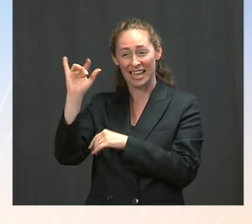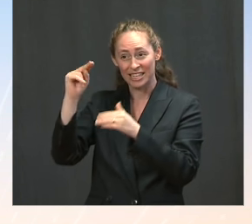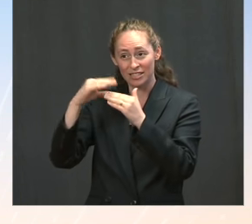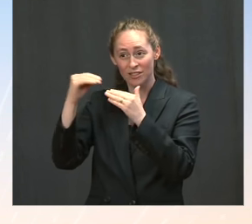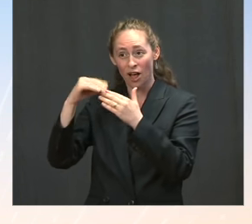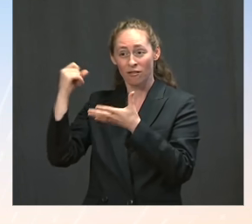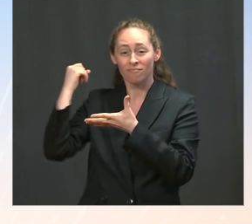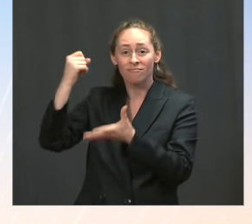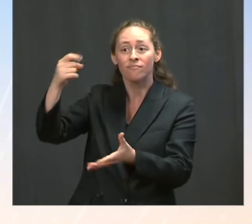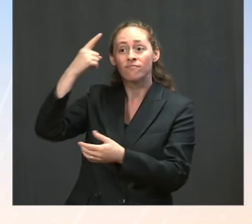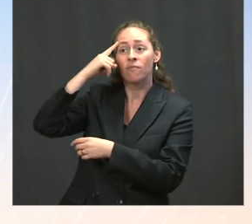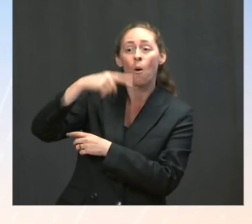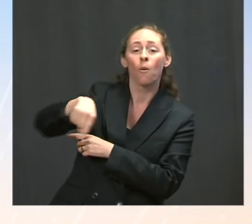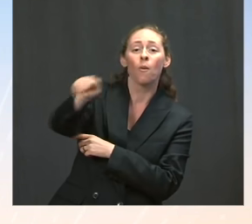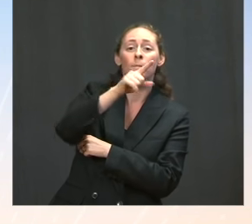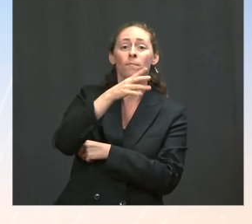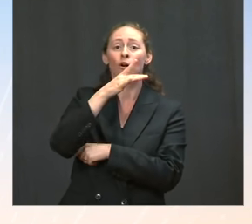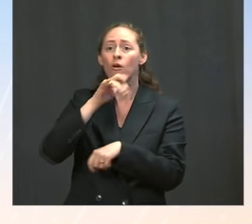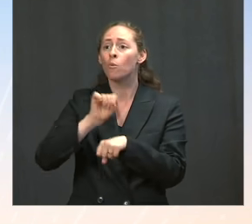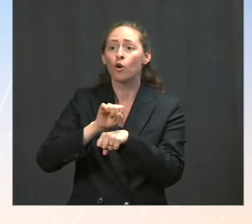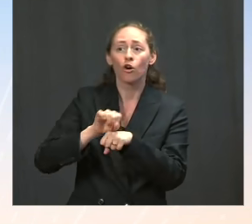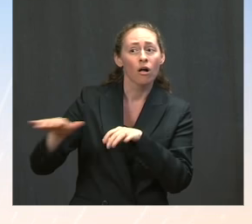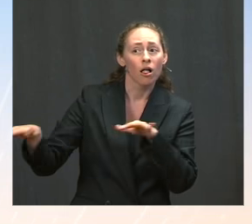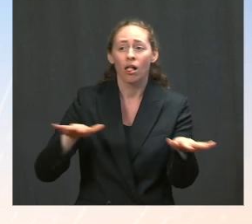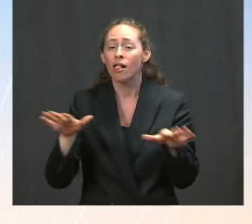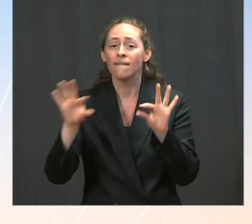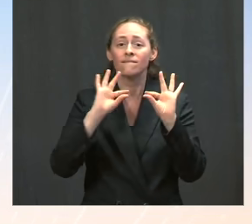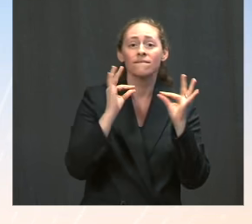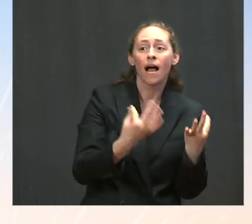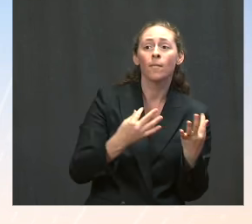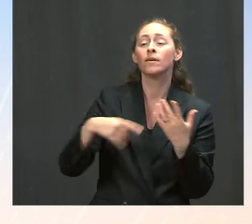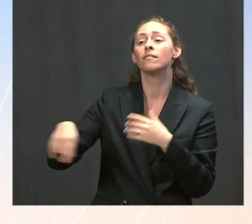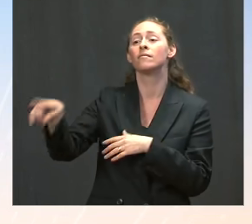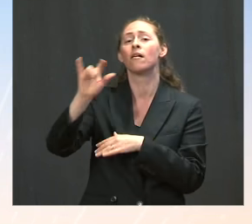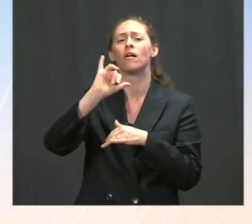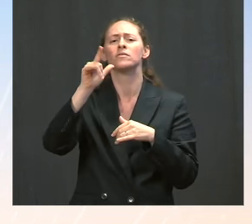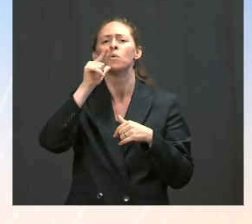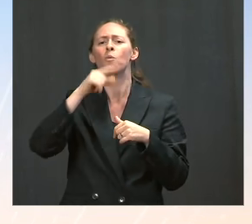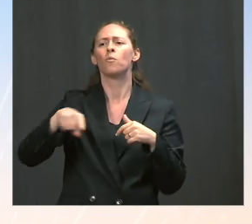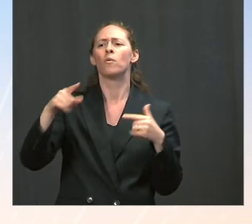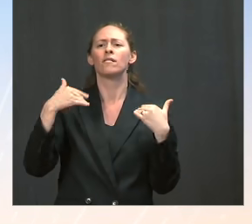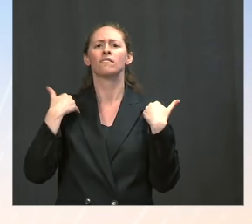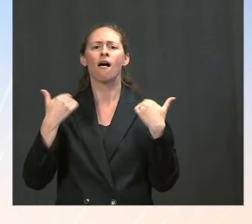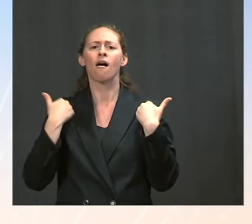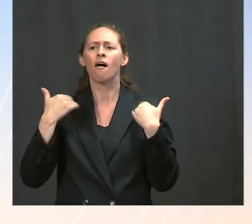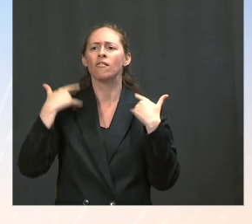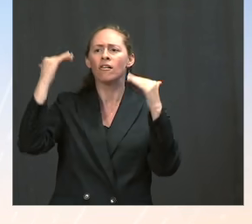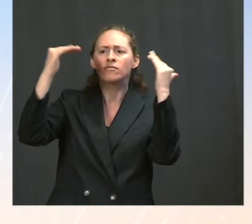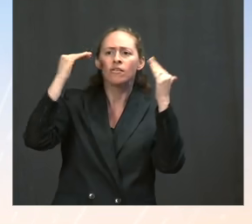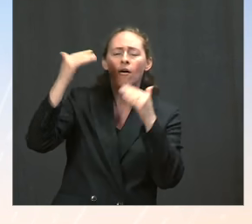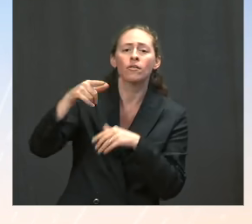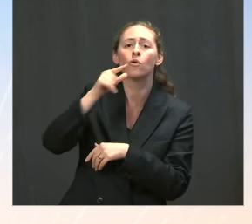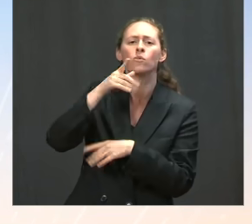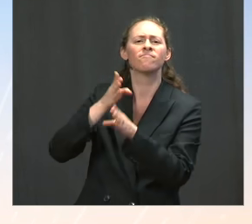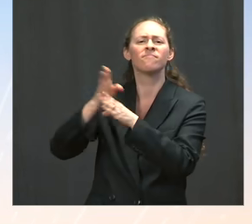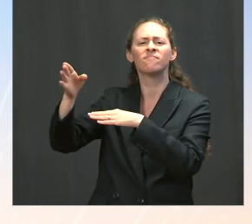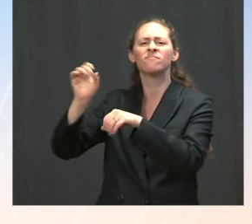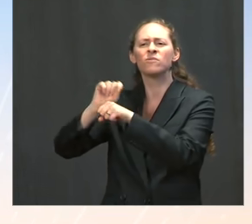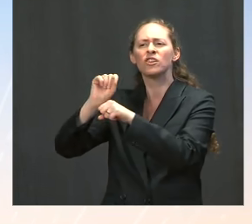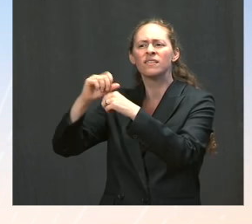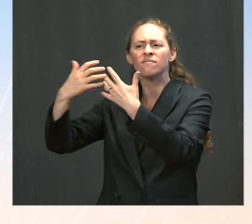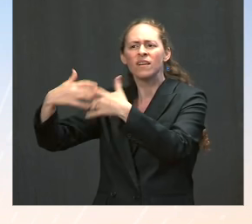jobs, to young adults looking for work, to factory workers or retail workers who lost their job in the